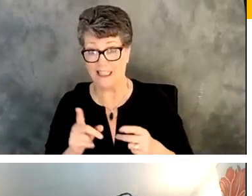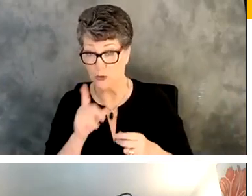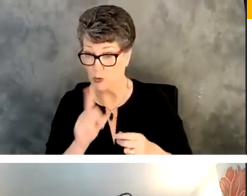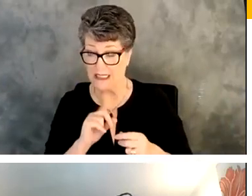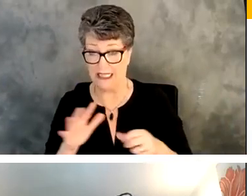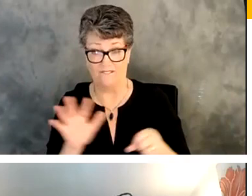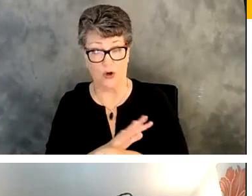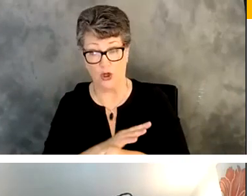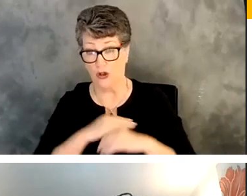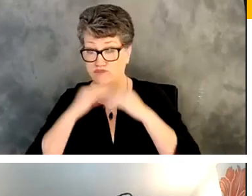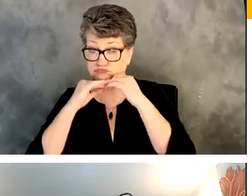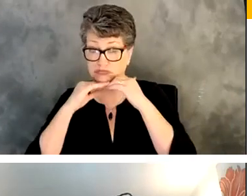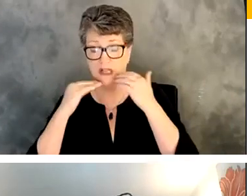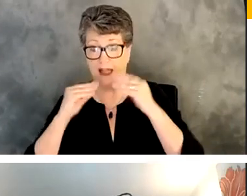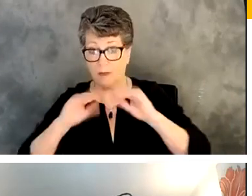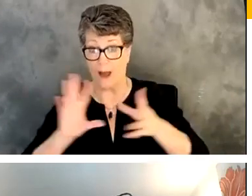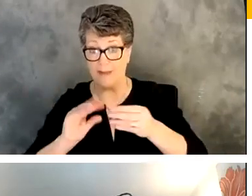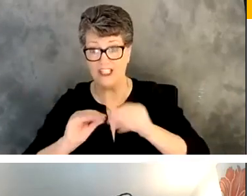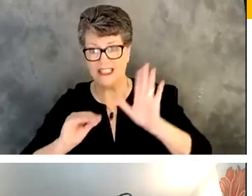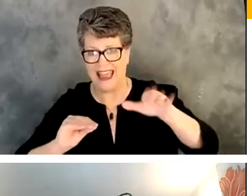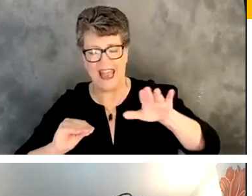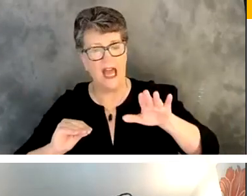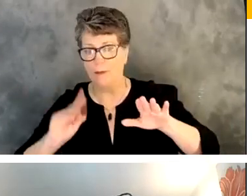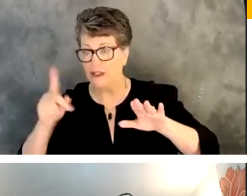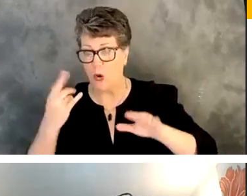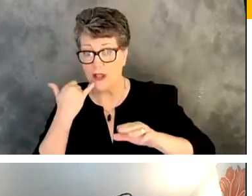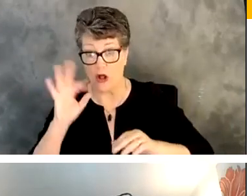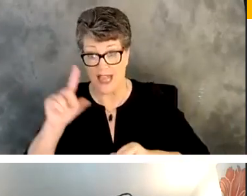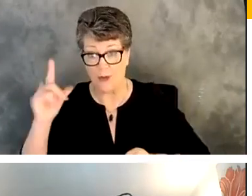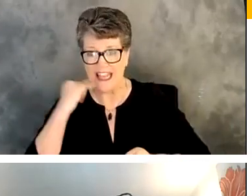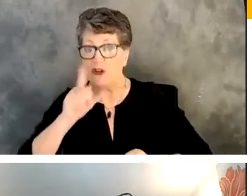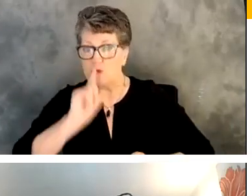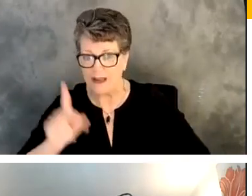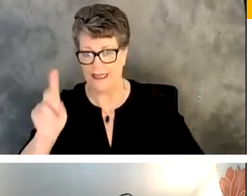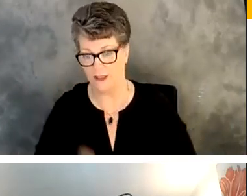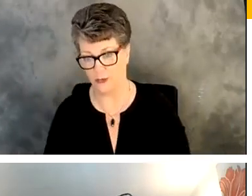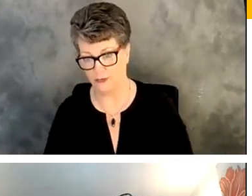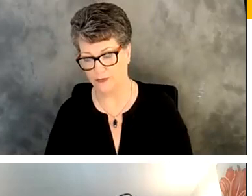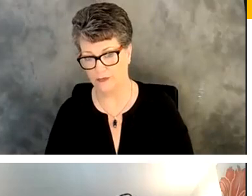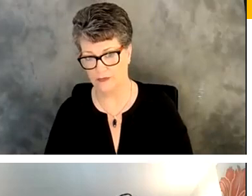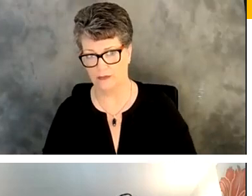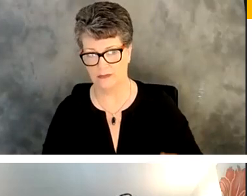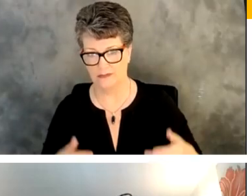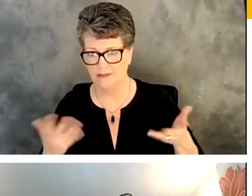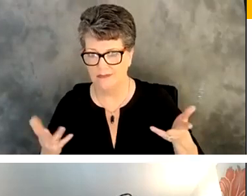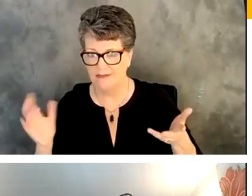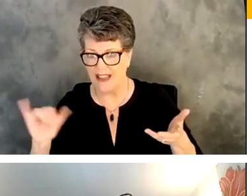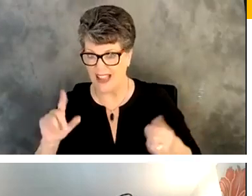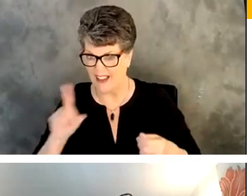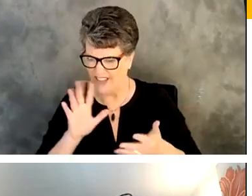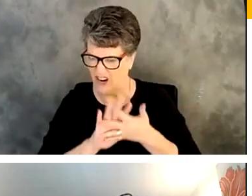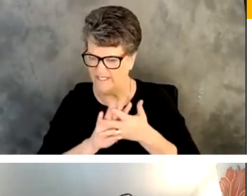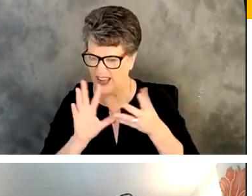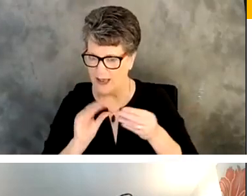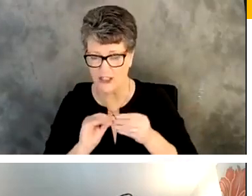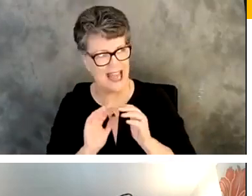impacted, they put out messages saying, hey, please only call 911 if you really need to, right? That's kind of like a very vague message. Like,